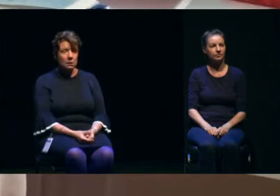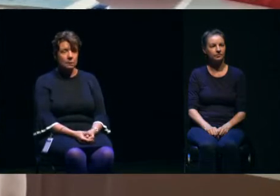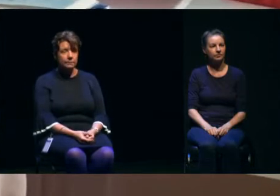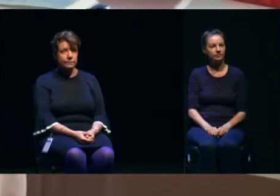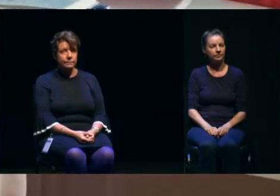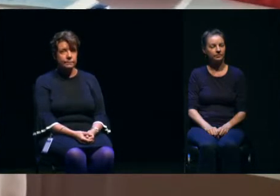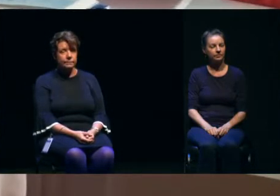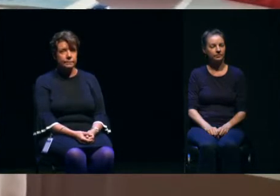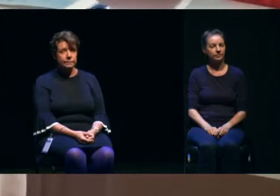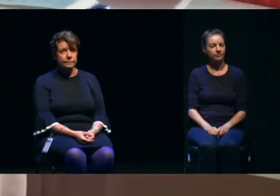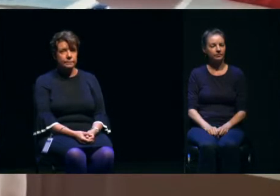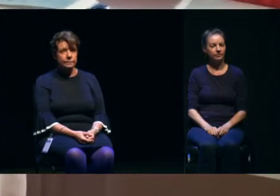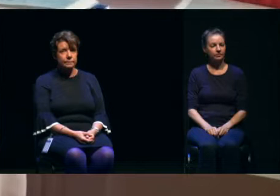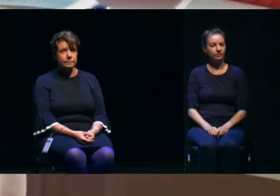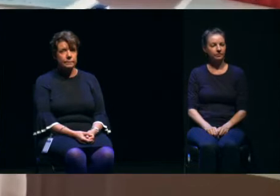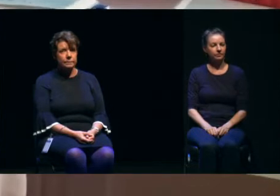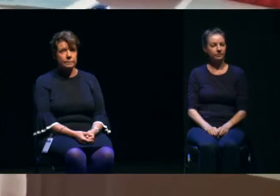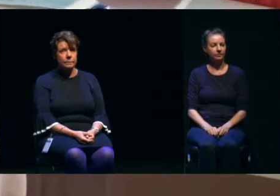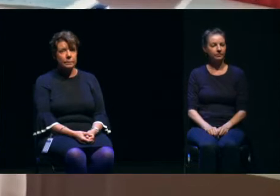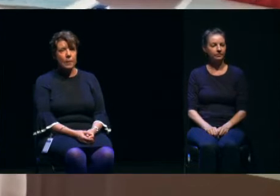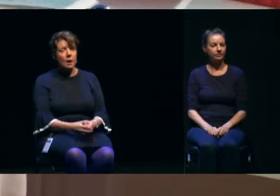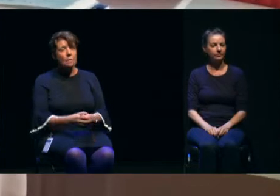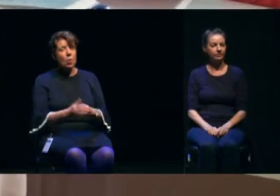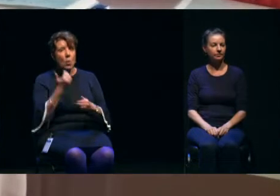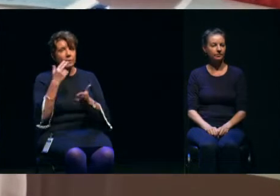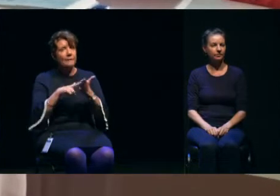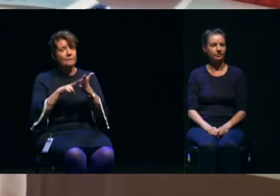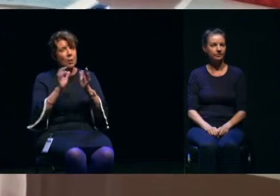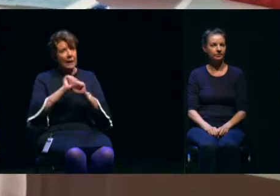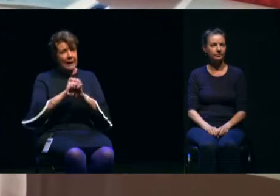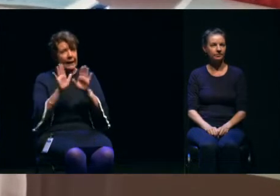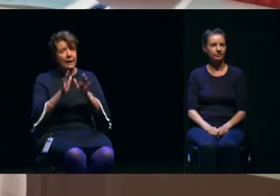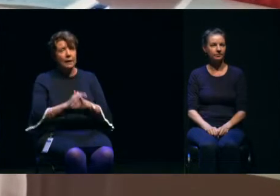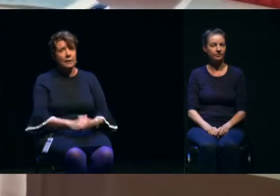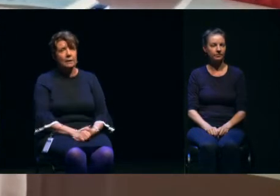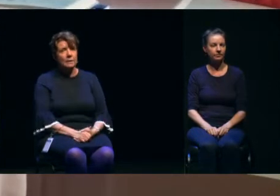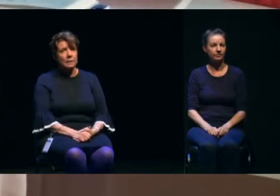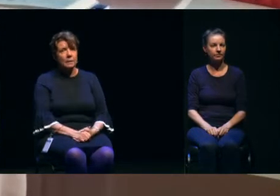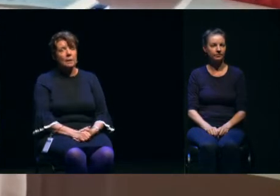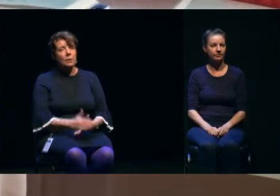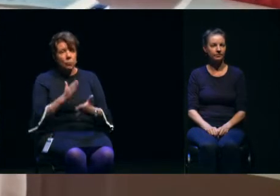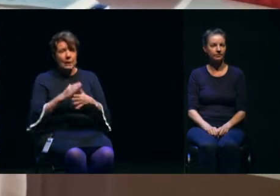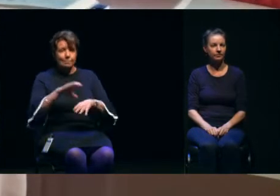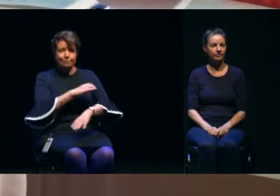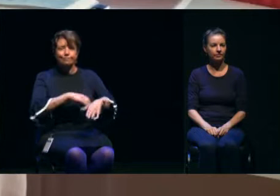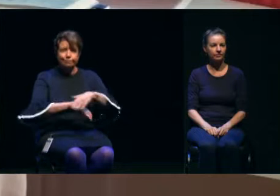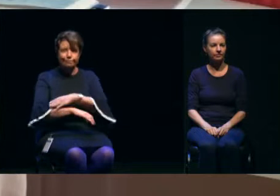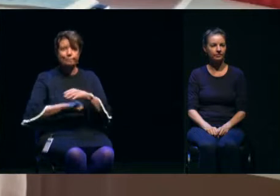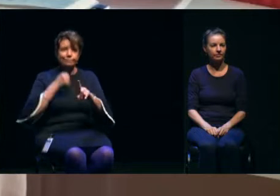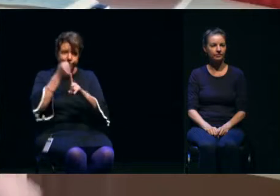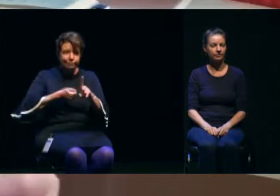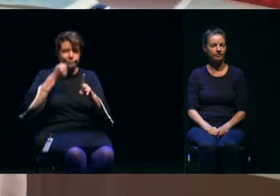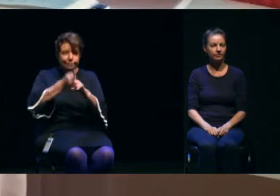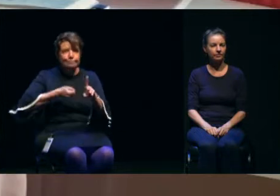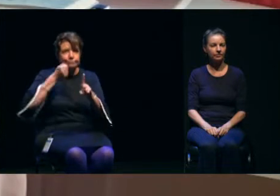But I have always been very clear that this is a very long haul, and this is,